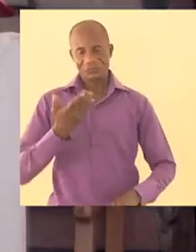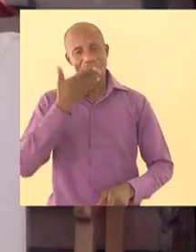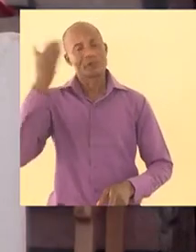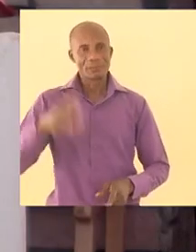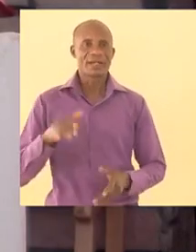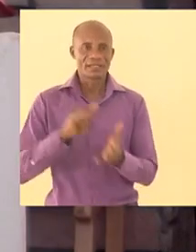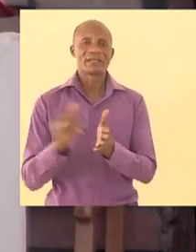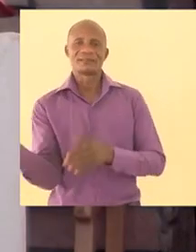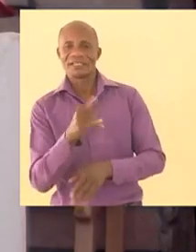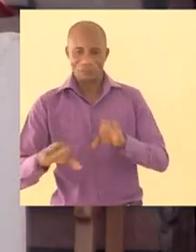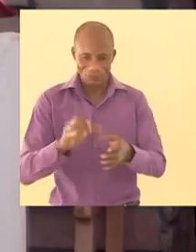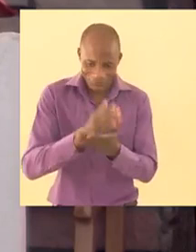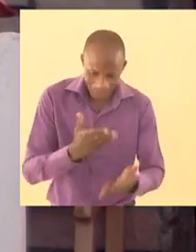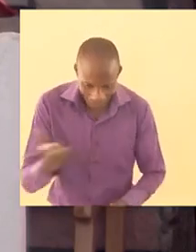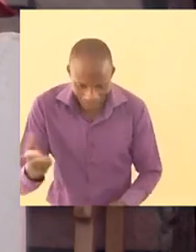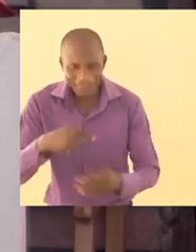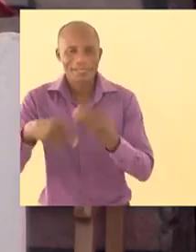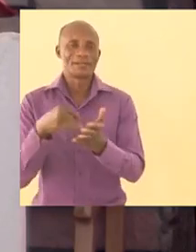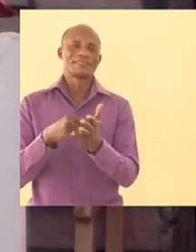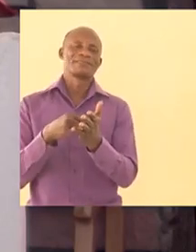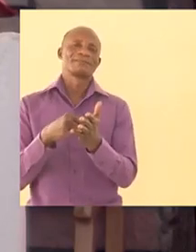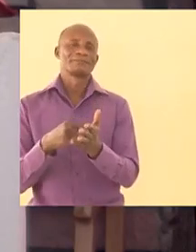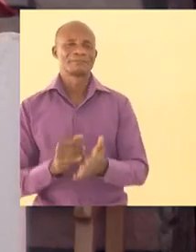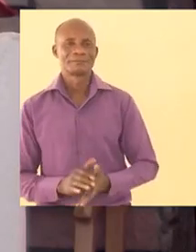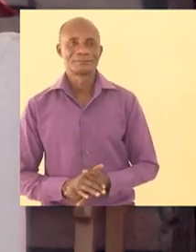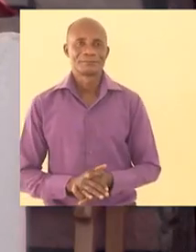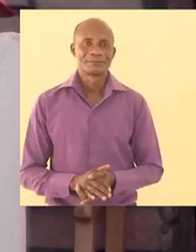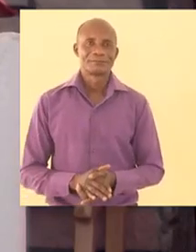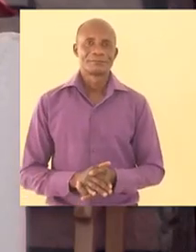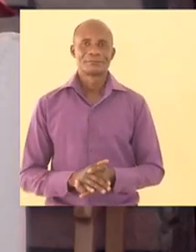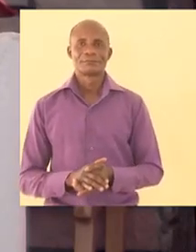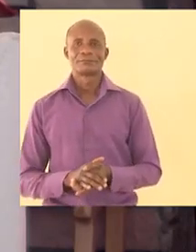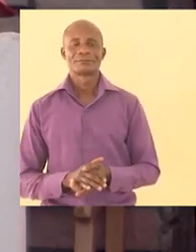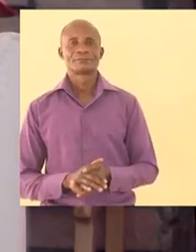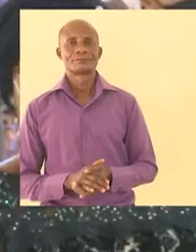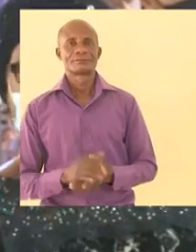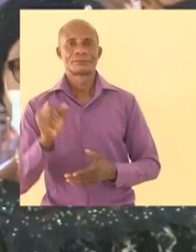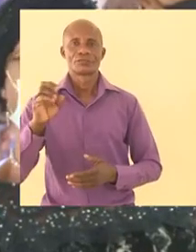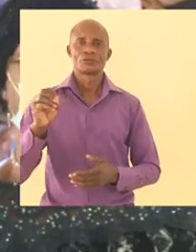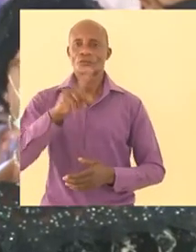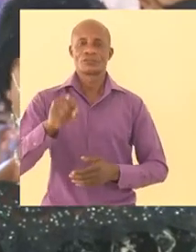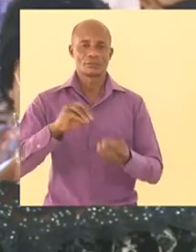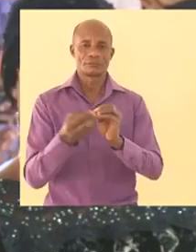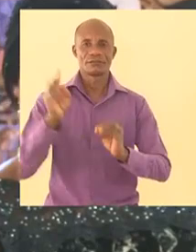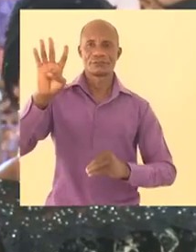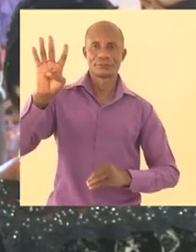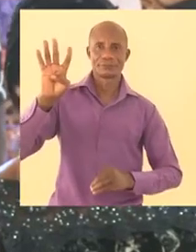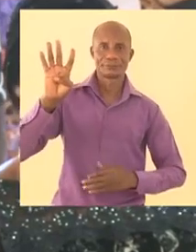did it deliberately so that you will feel bad. So that you will do something about it. Yes, Father. So question number